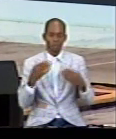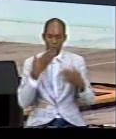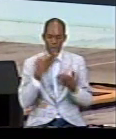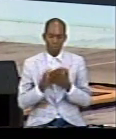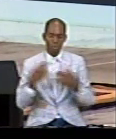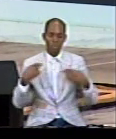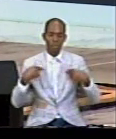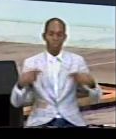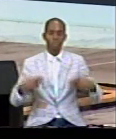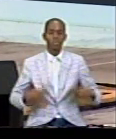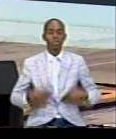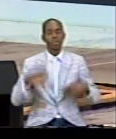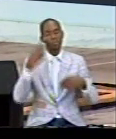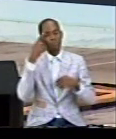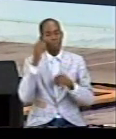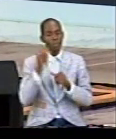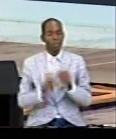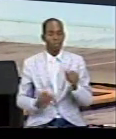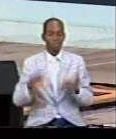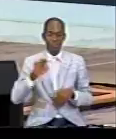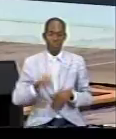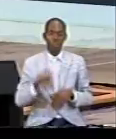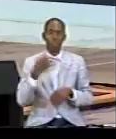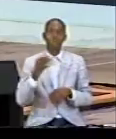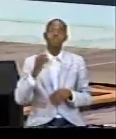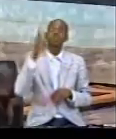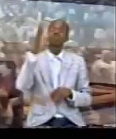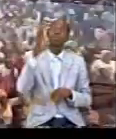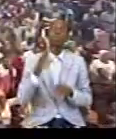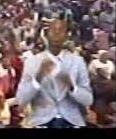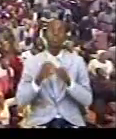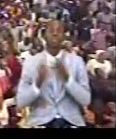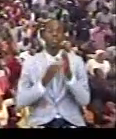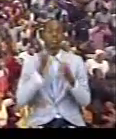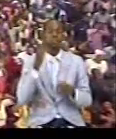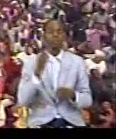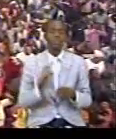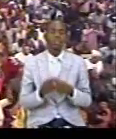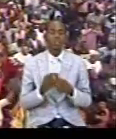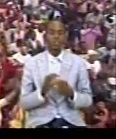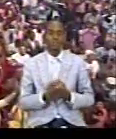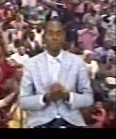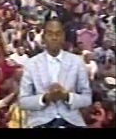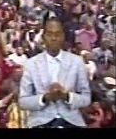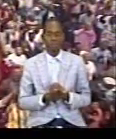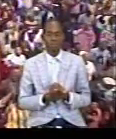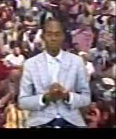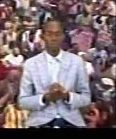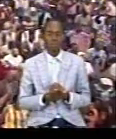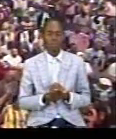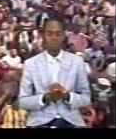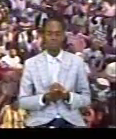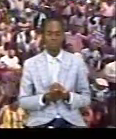health for every child of God in Jesus' name.